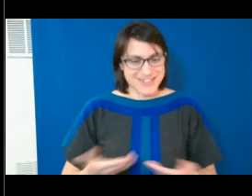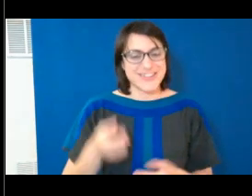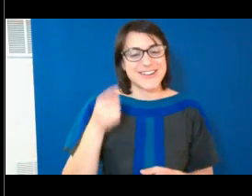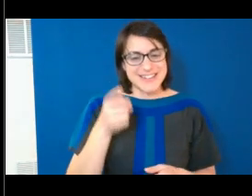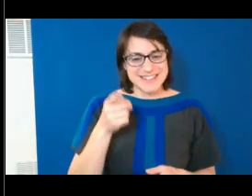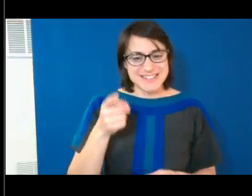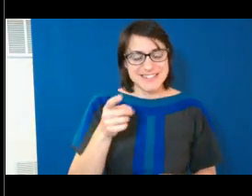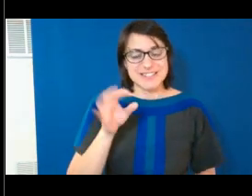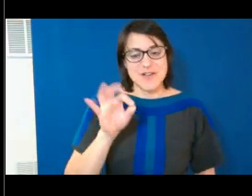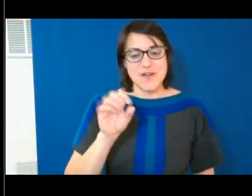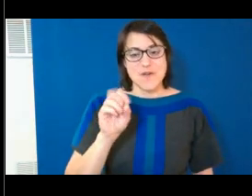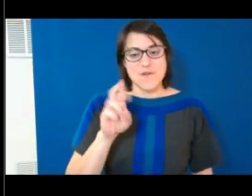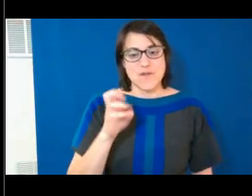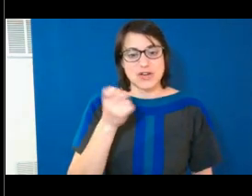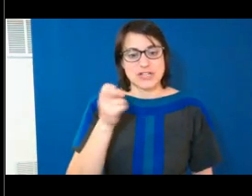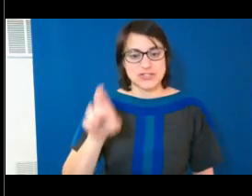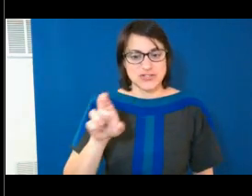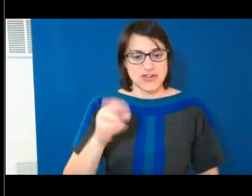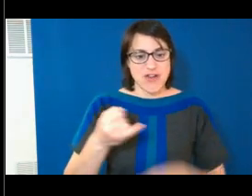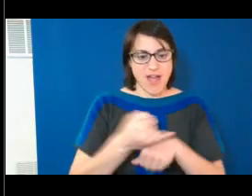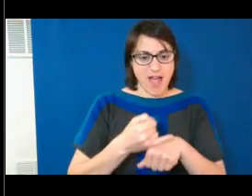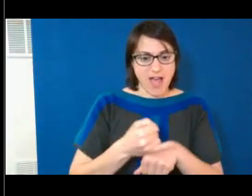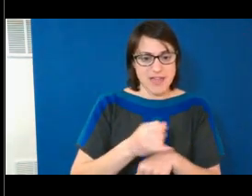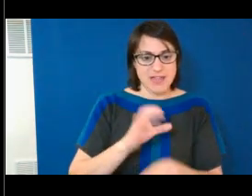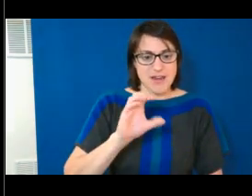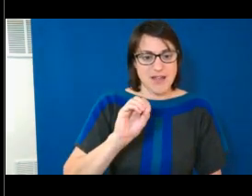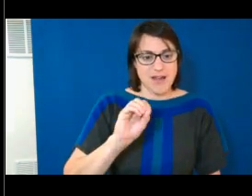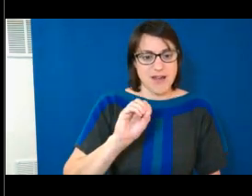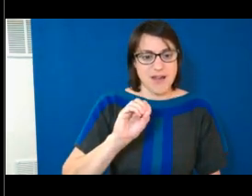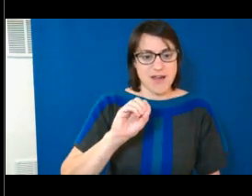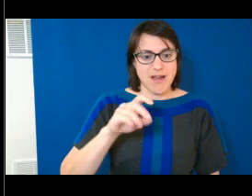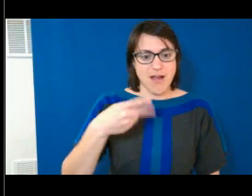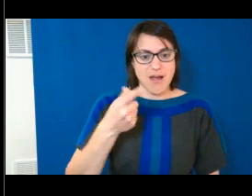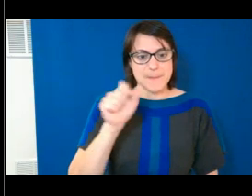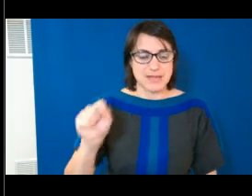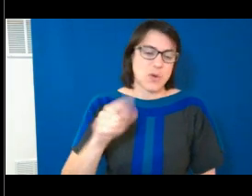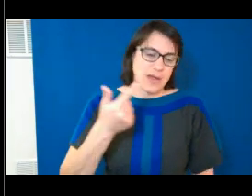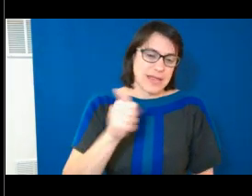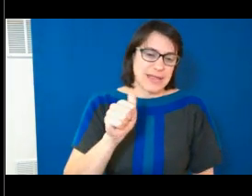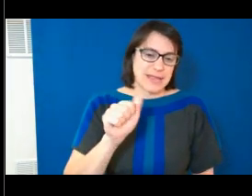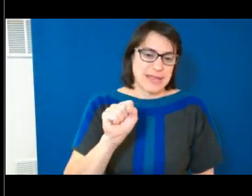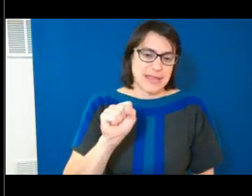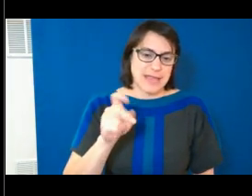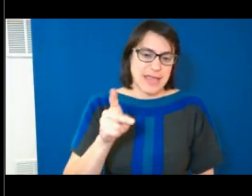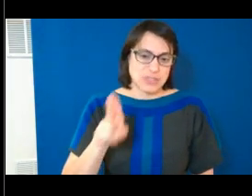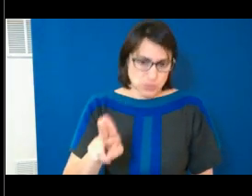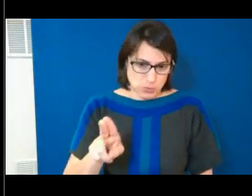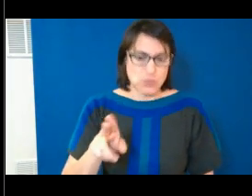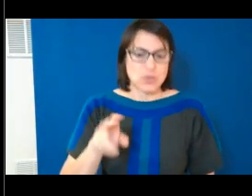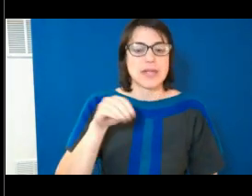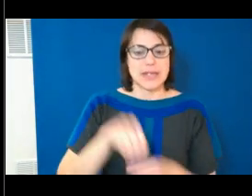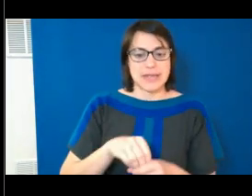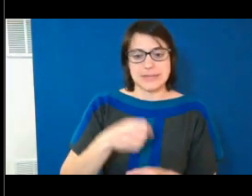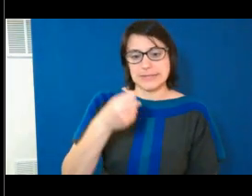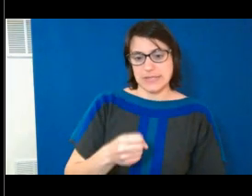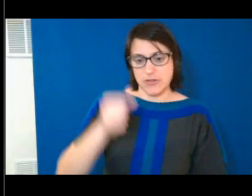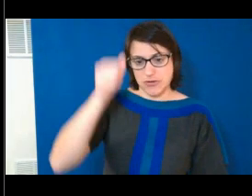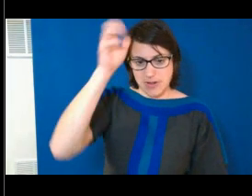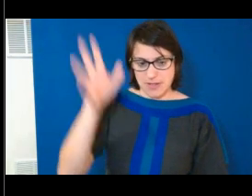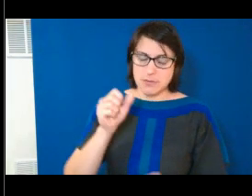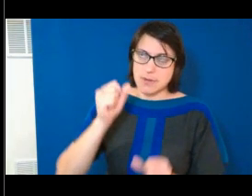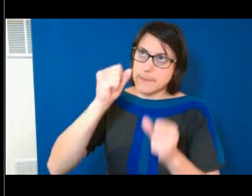Cascou. It's located in Southeast Alaska, and I'll show a map of that. But it's an amazing place. Next slide. And